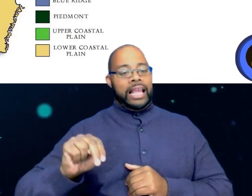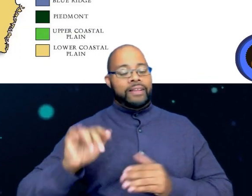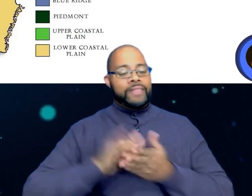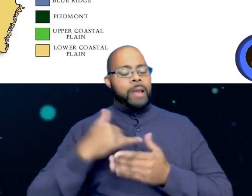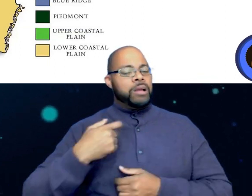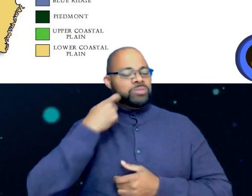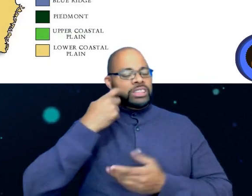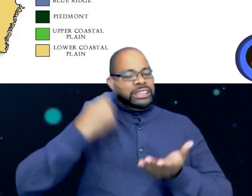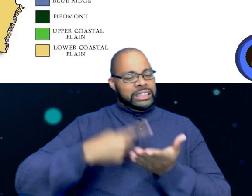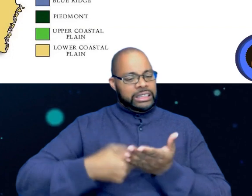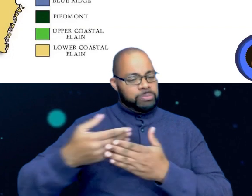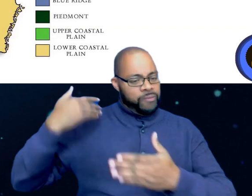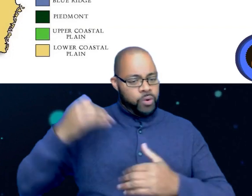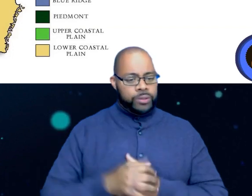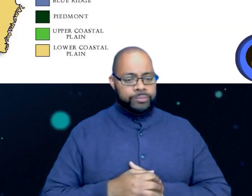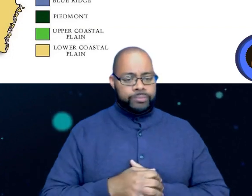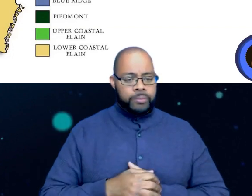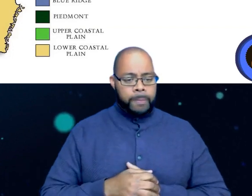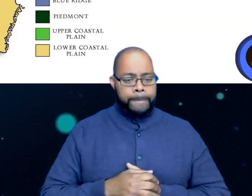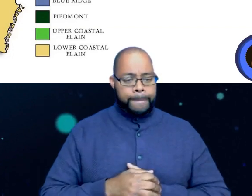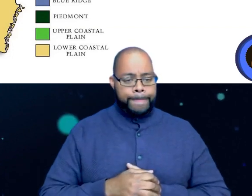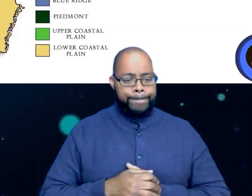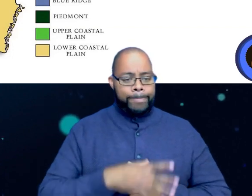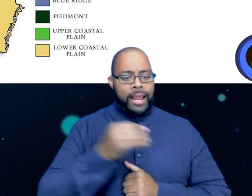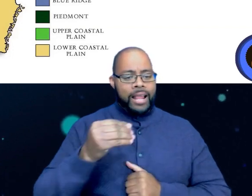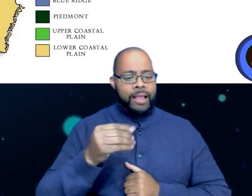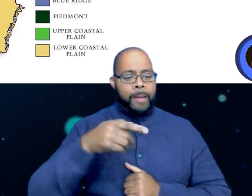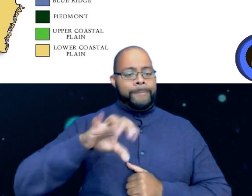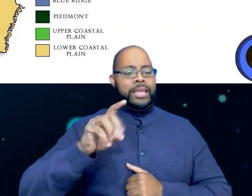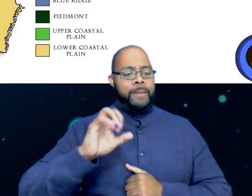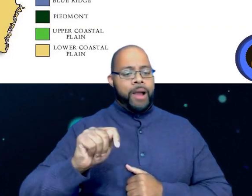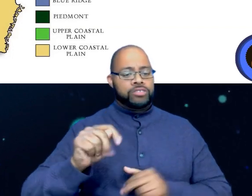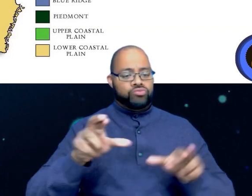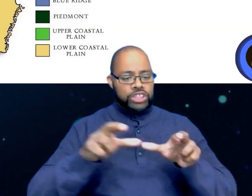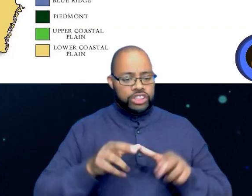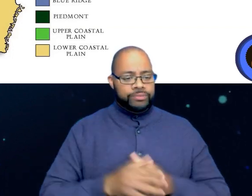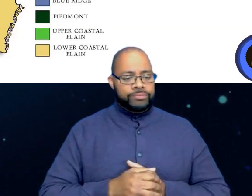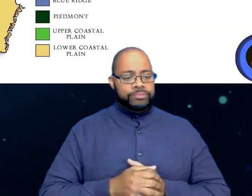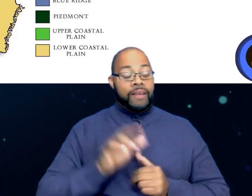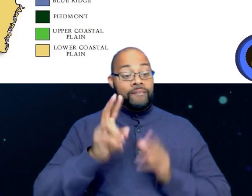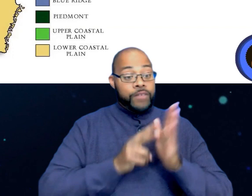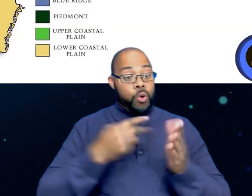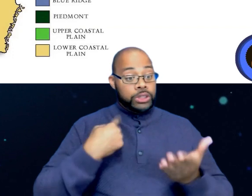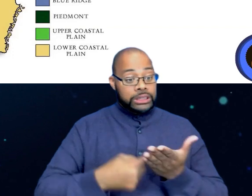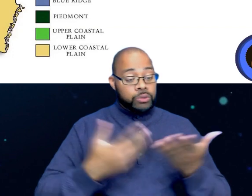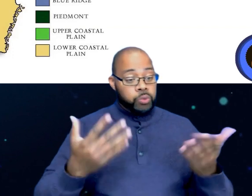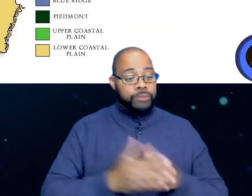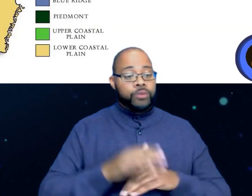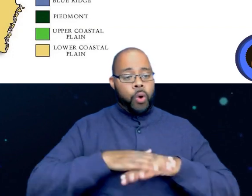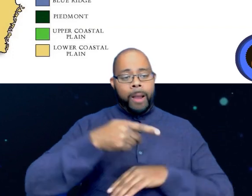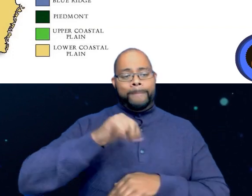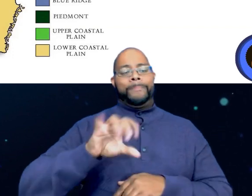previous BIMS Bites episodes on Georgia focused on, and the Piedmont region. In this video, we are focusing on